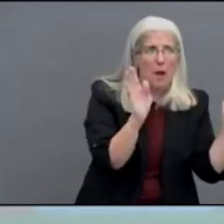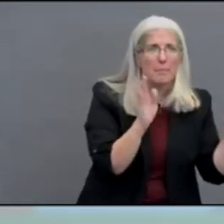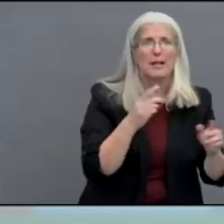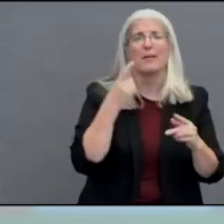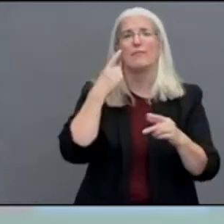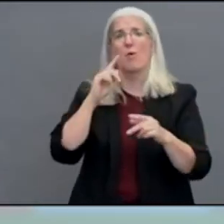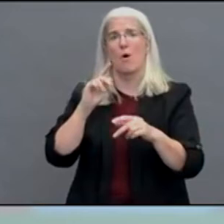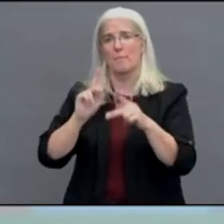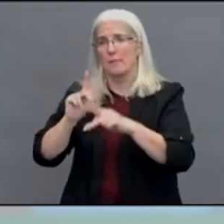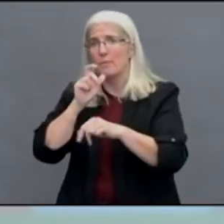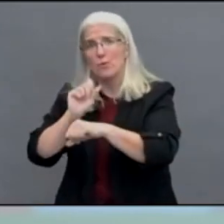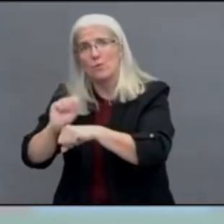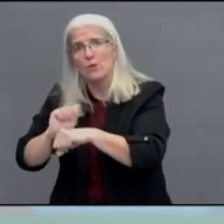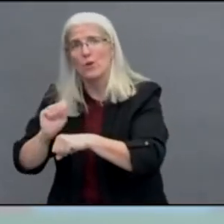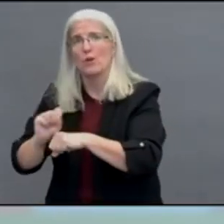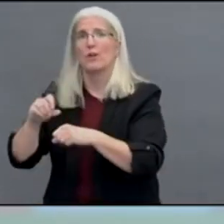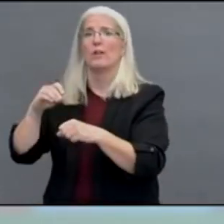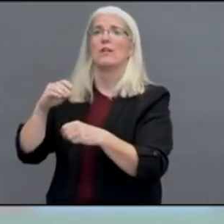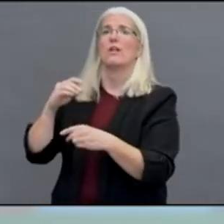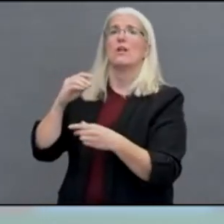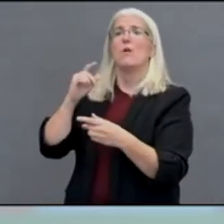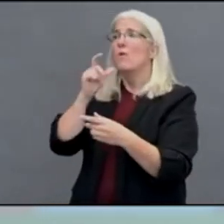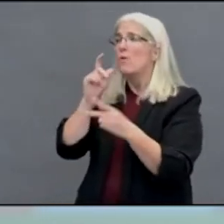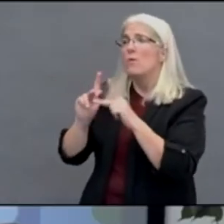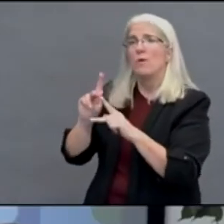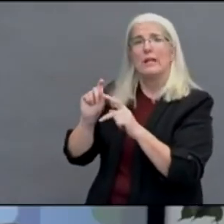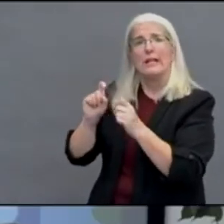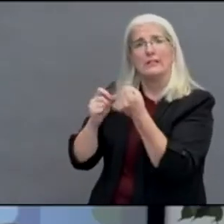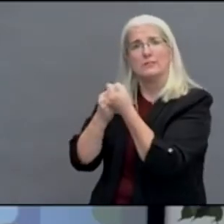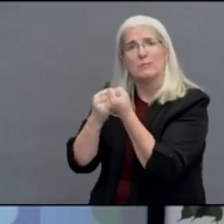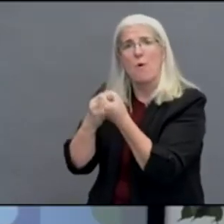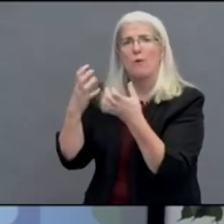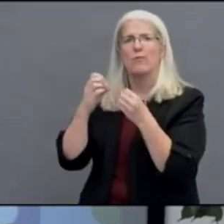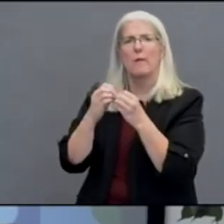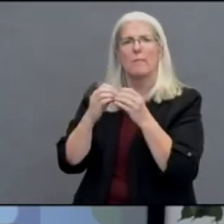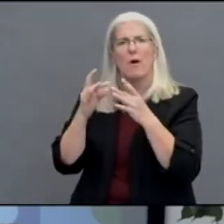or just would like additional guidance. Feel free to contact us. Thank you so much